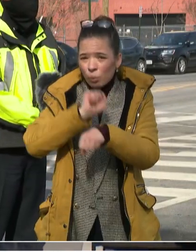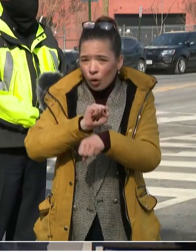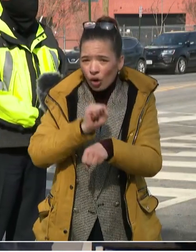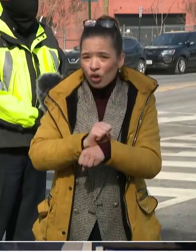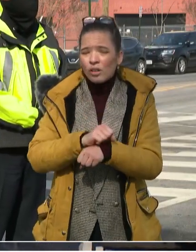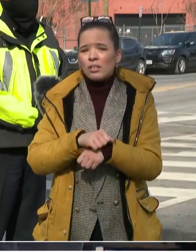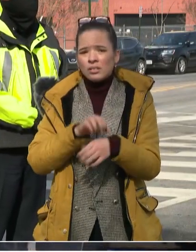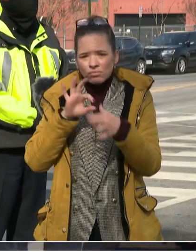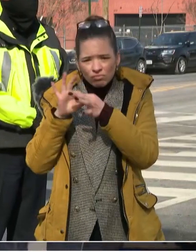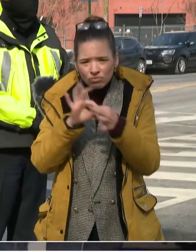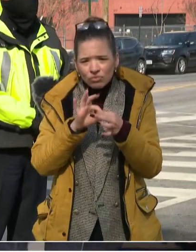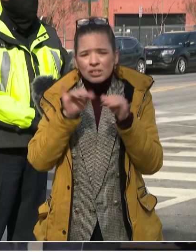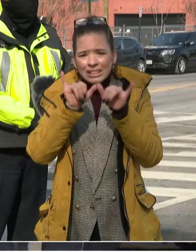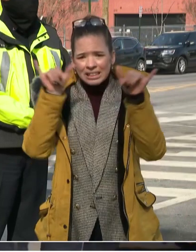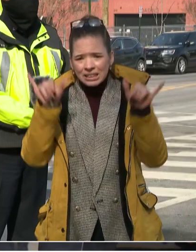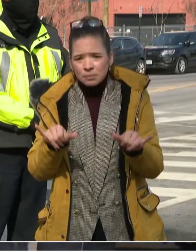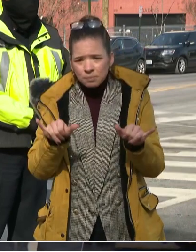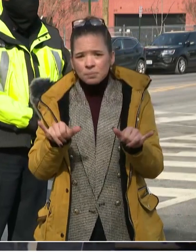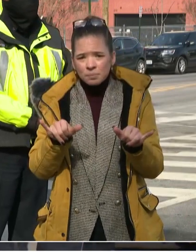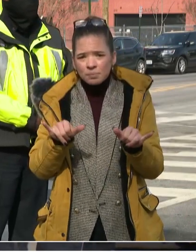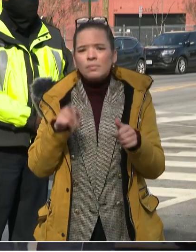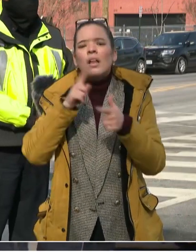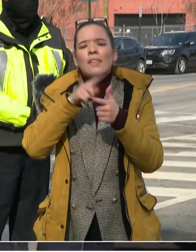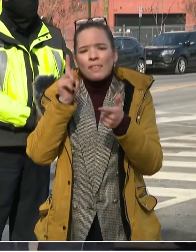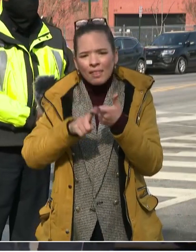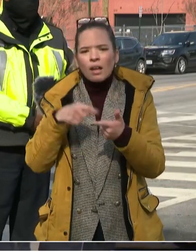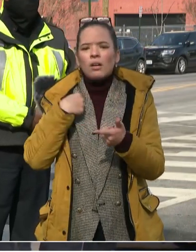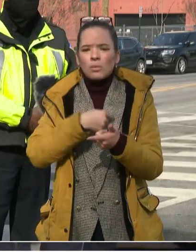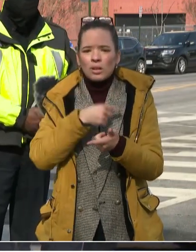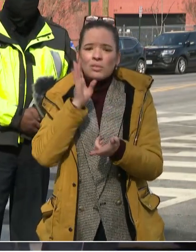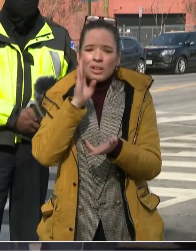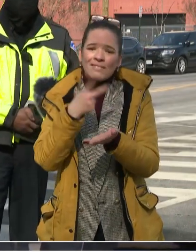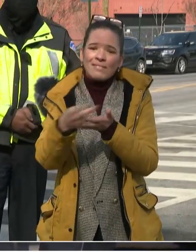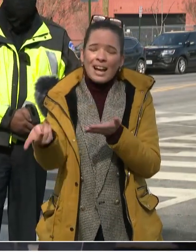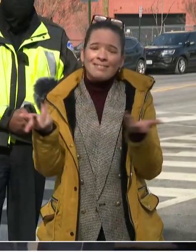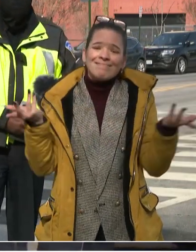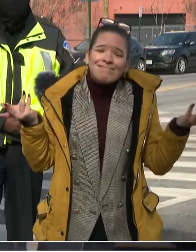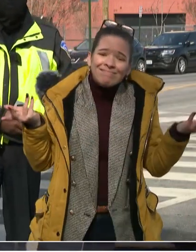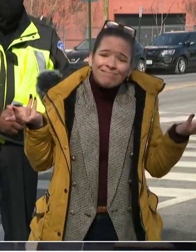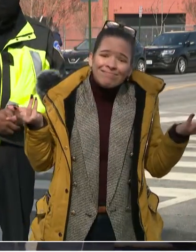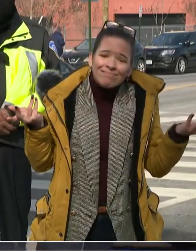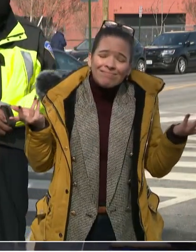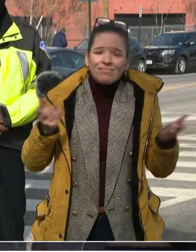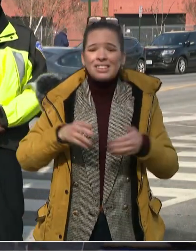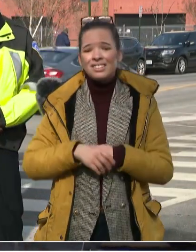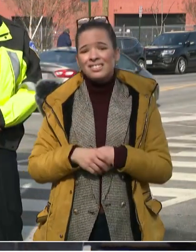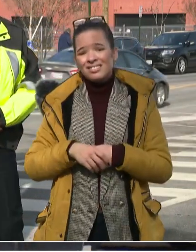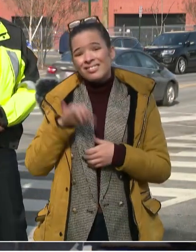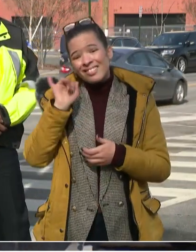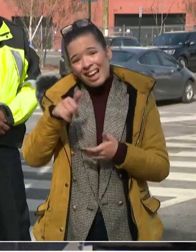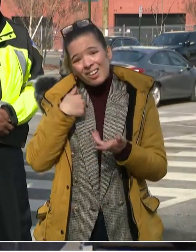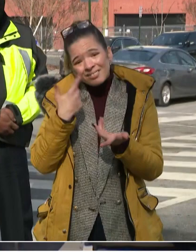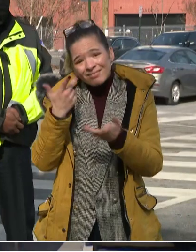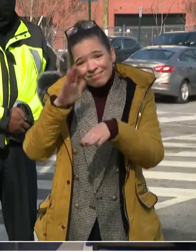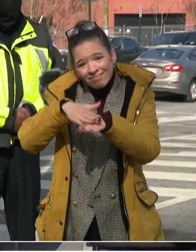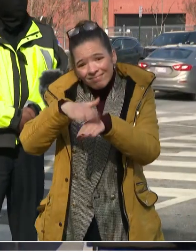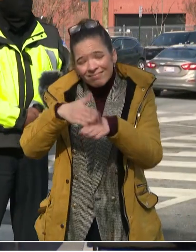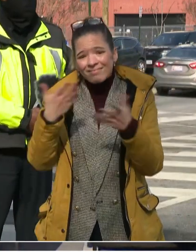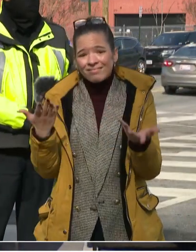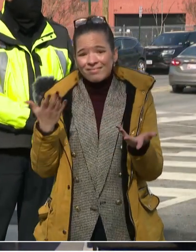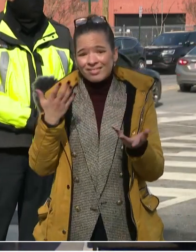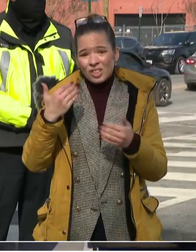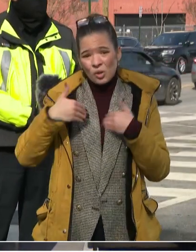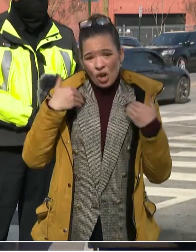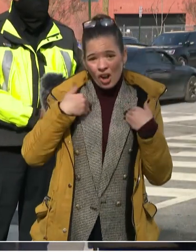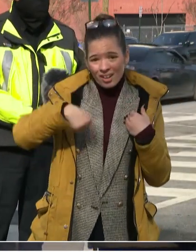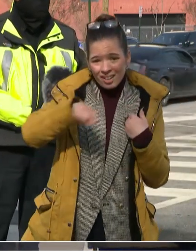ecosystem, then we will fail. So again, we stand here to call on that accountability from young people, that